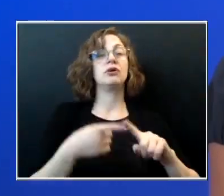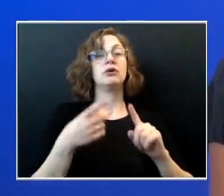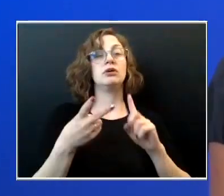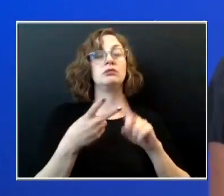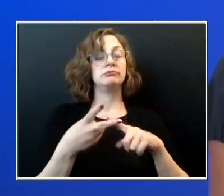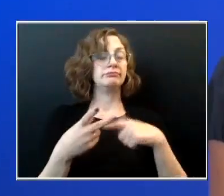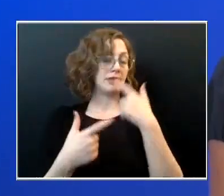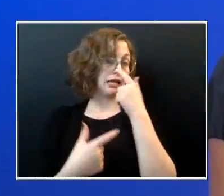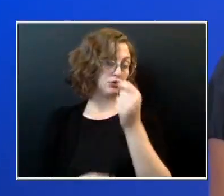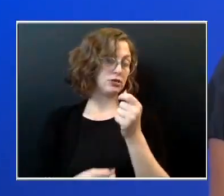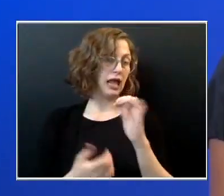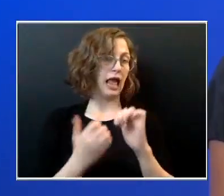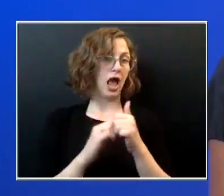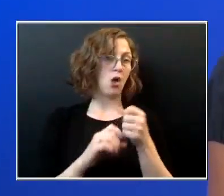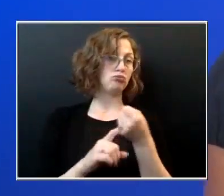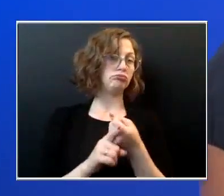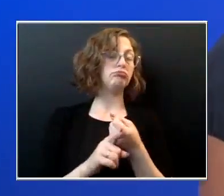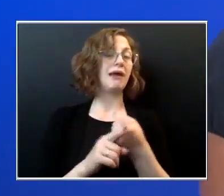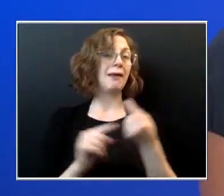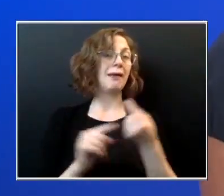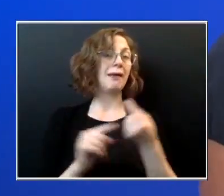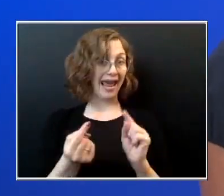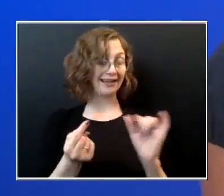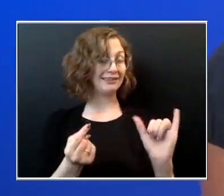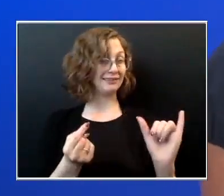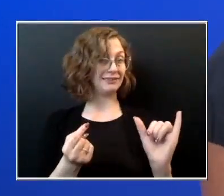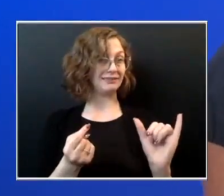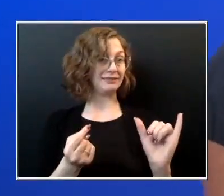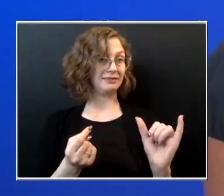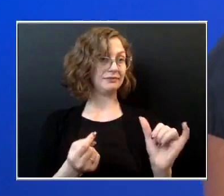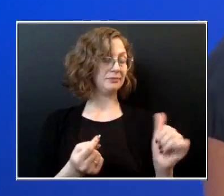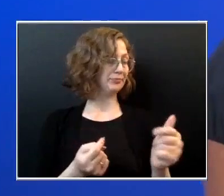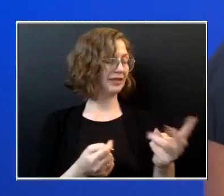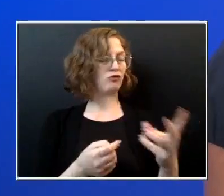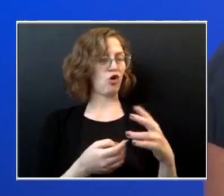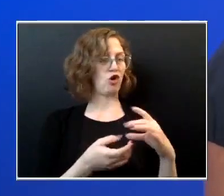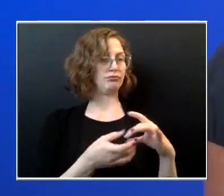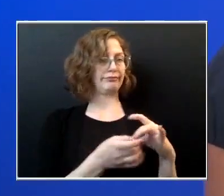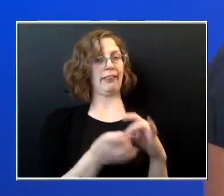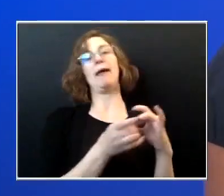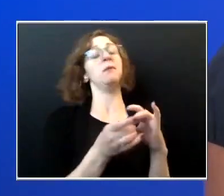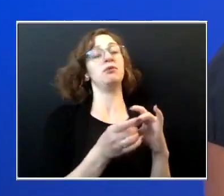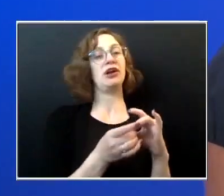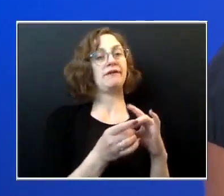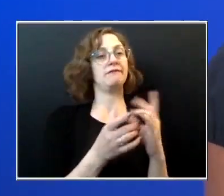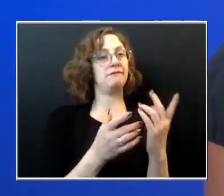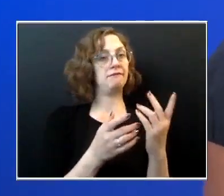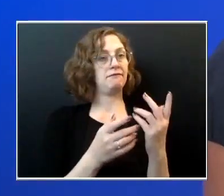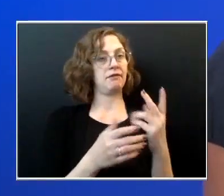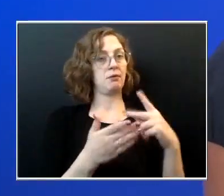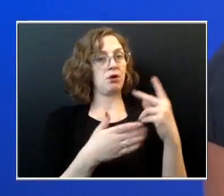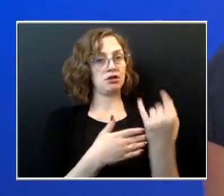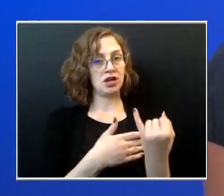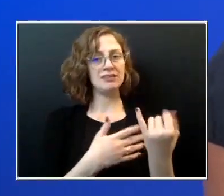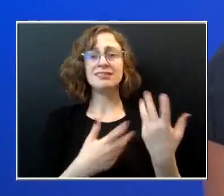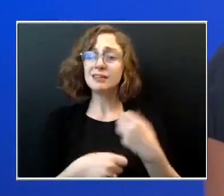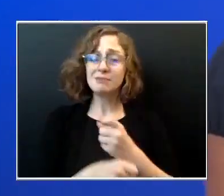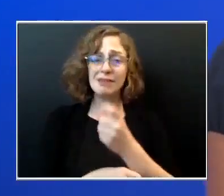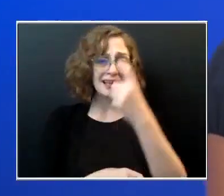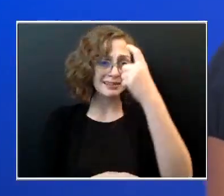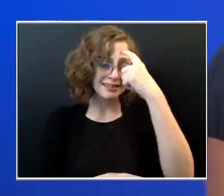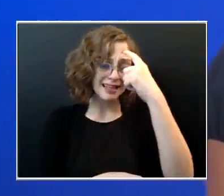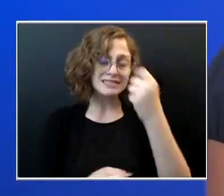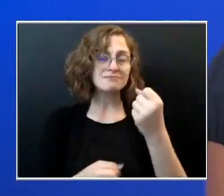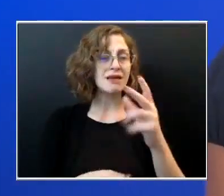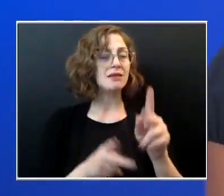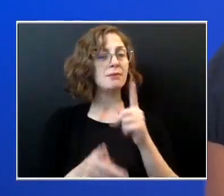some other collaborative projects. And it makes sense, right? A lot of people will say they feel better after sitting in warm water or sitting in a warm bath, but